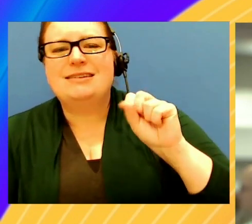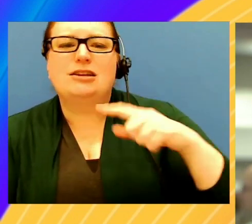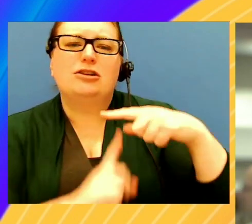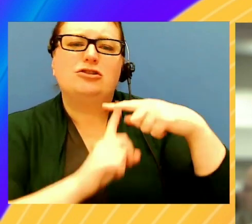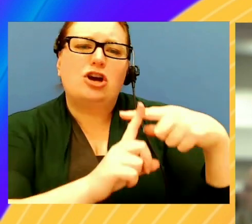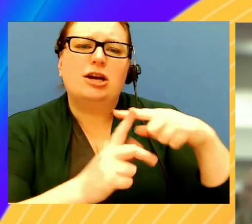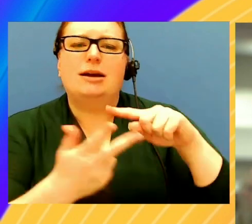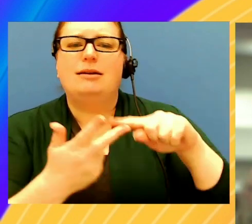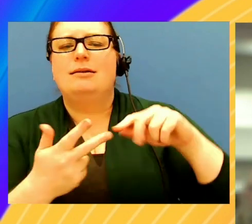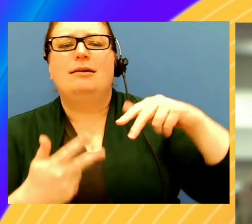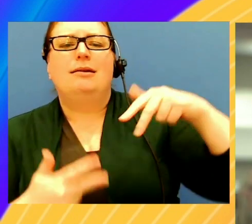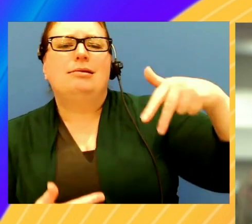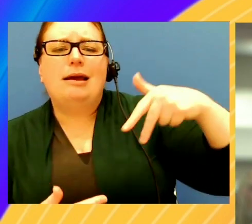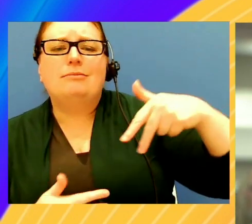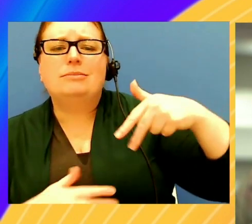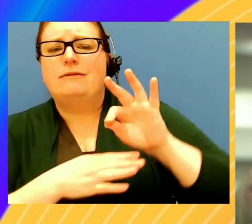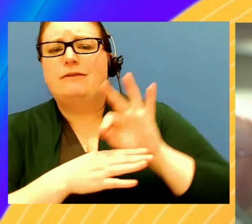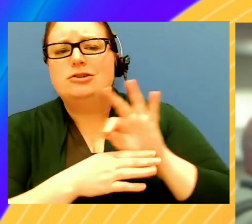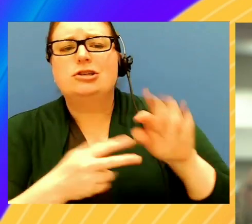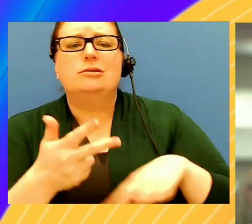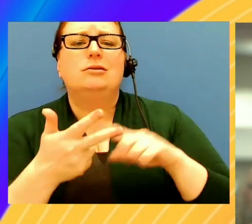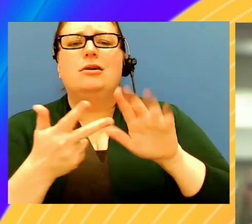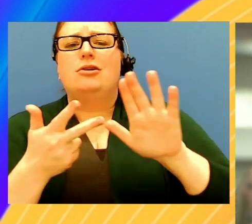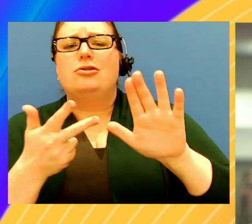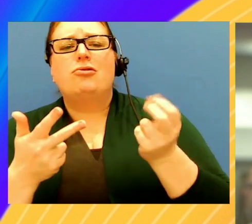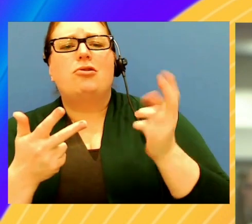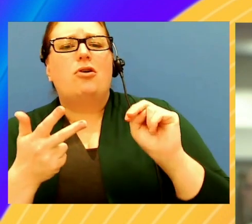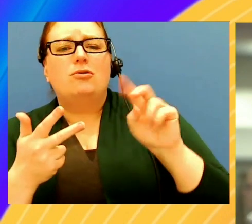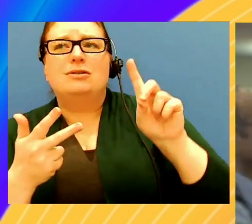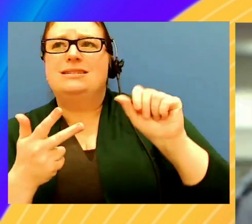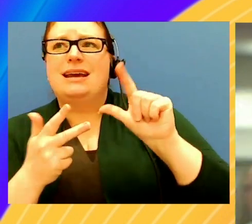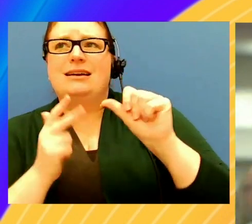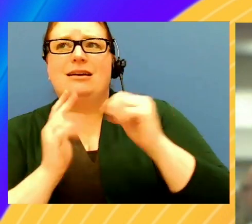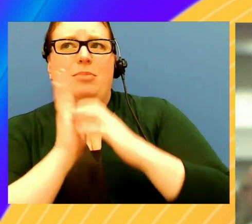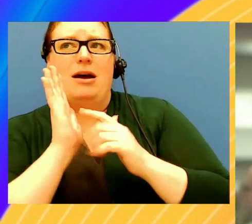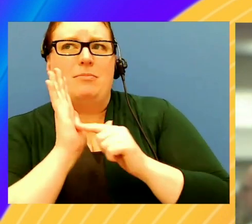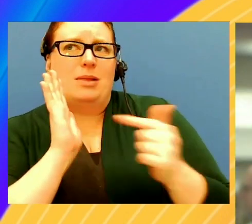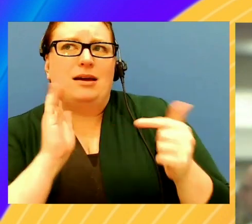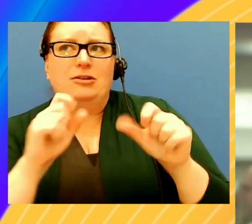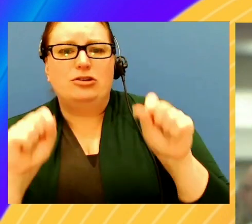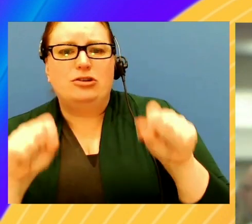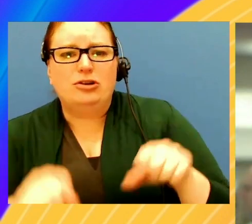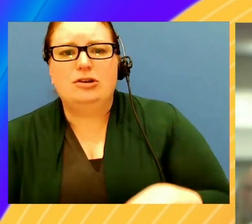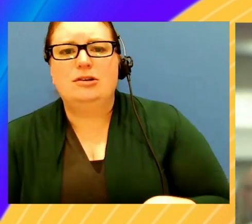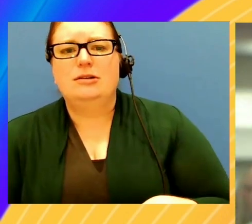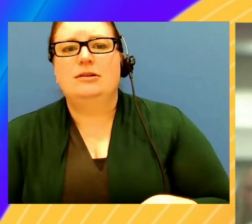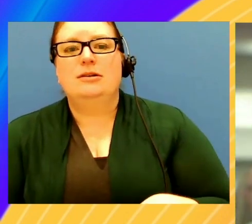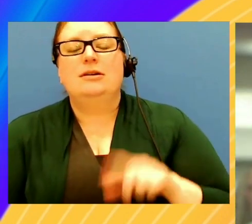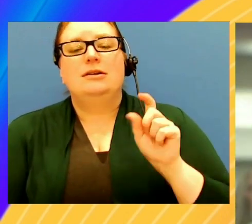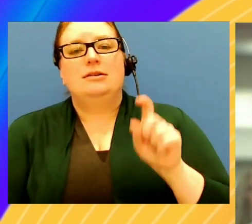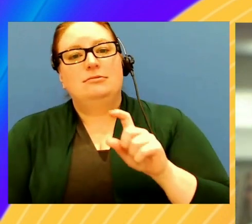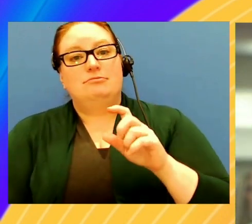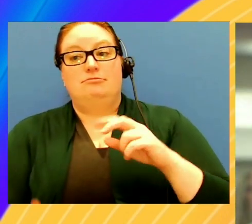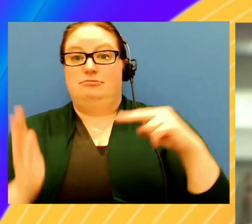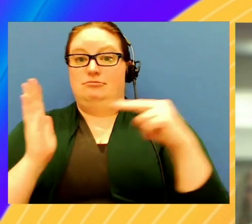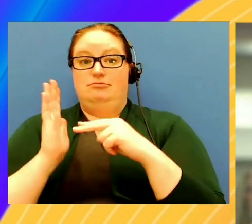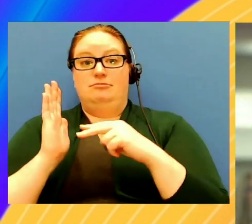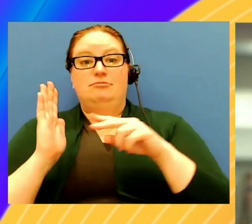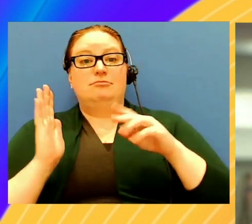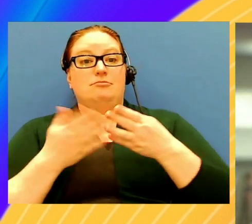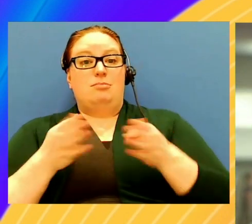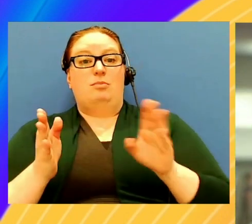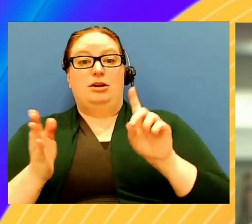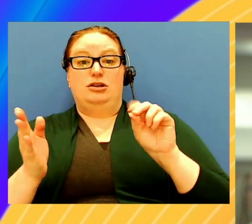have your own data pipeline at that point. Yeah. Feel free to refer to our public docs to learn